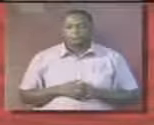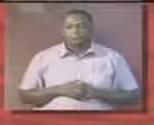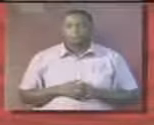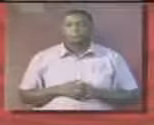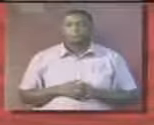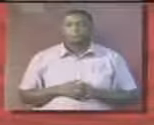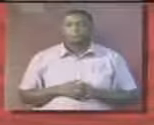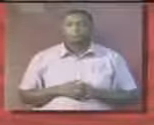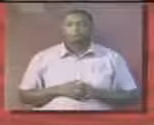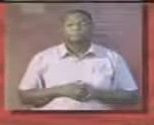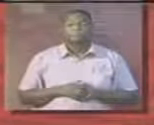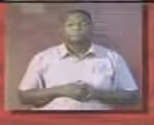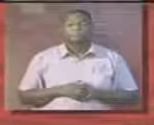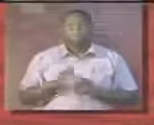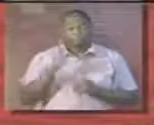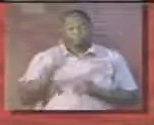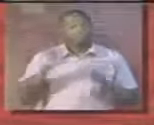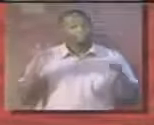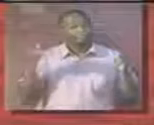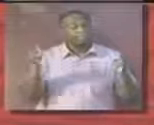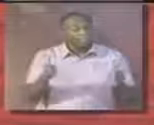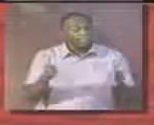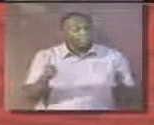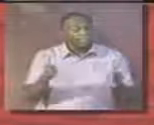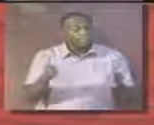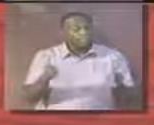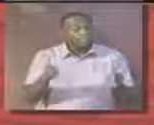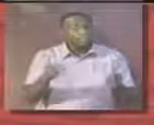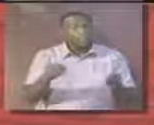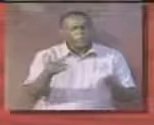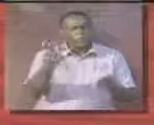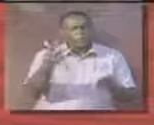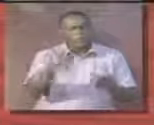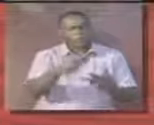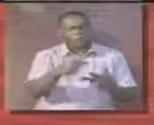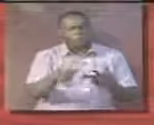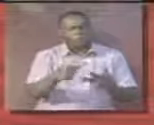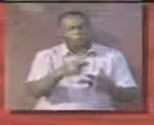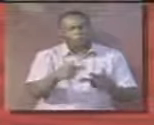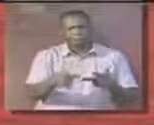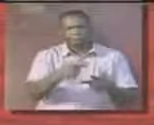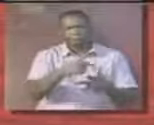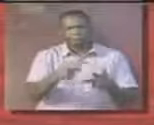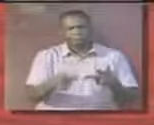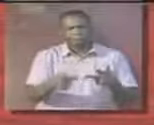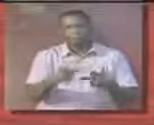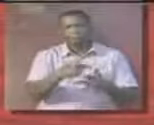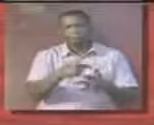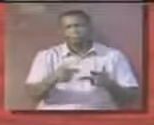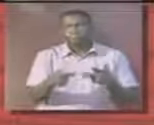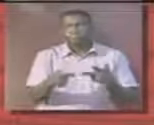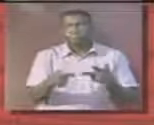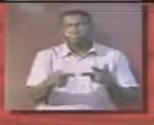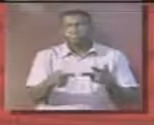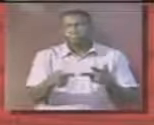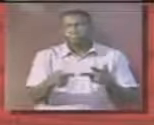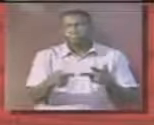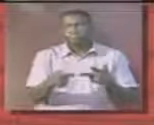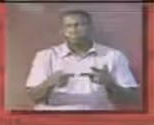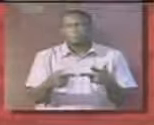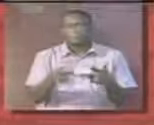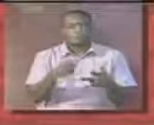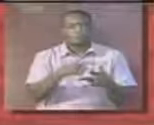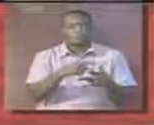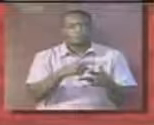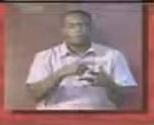population. This morning I will be focusing on basically three areas, which would be an expansion of the statistics